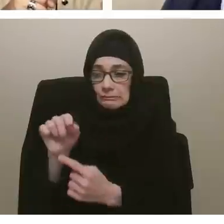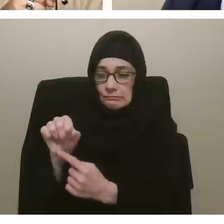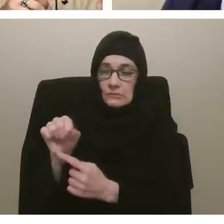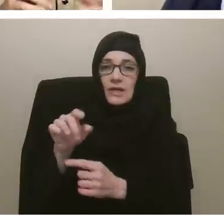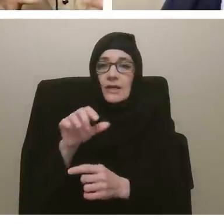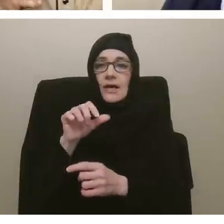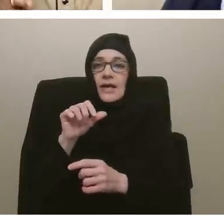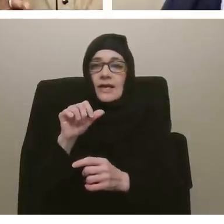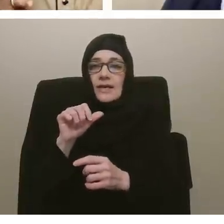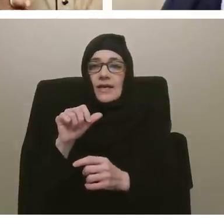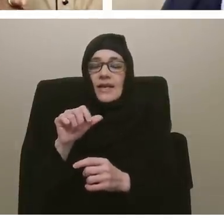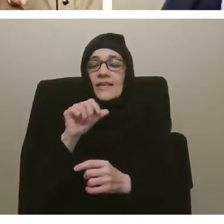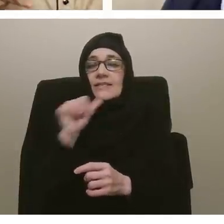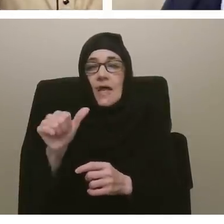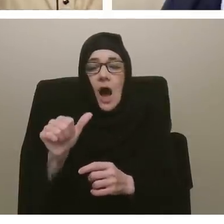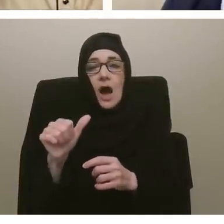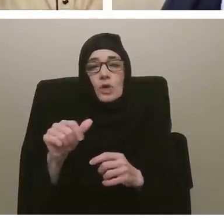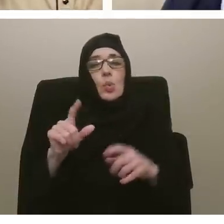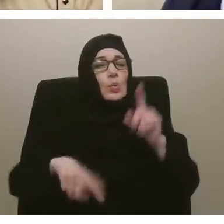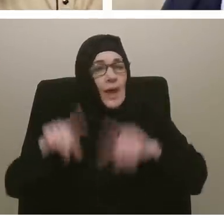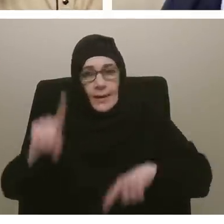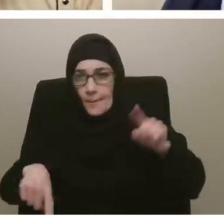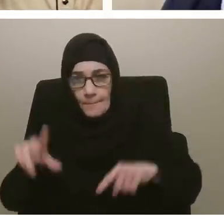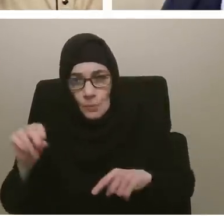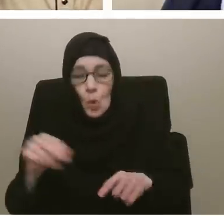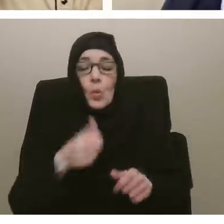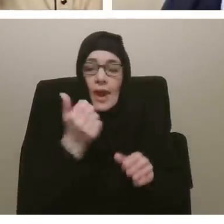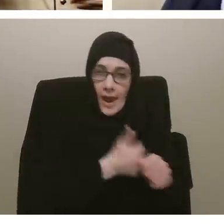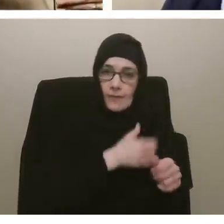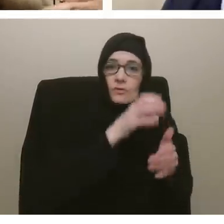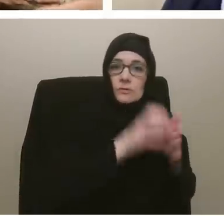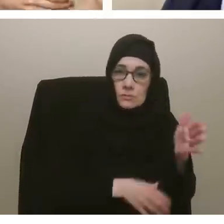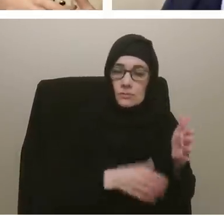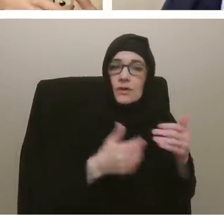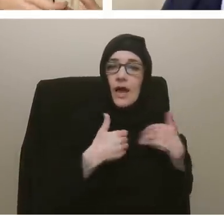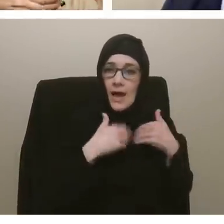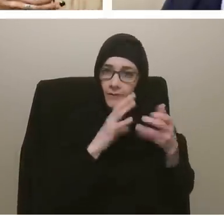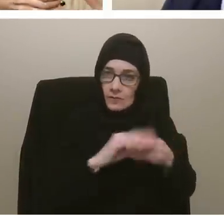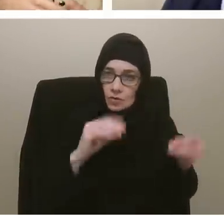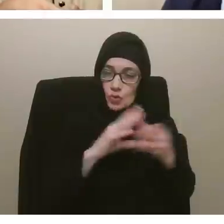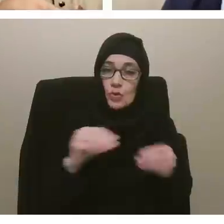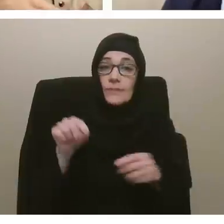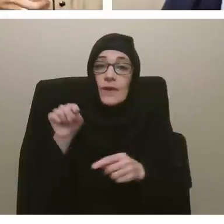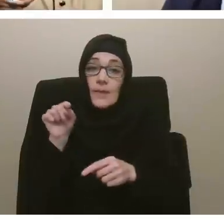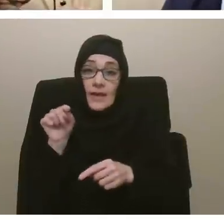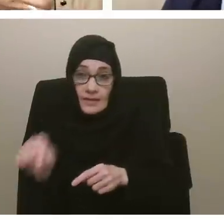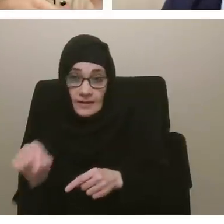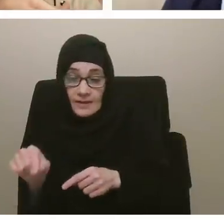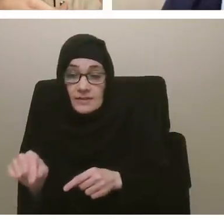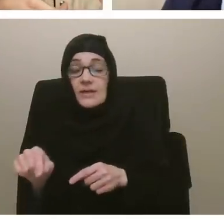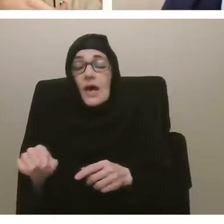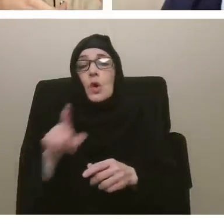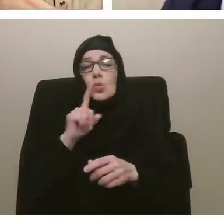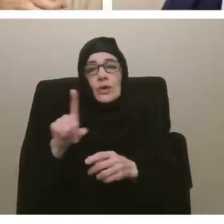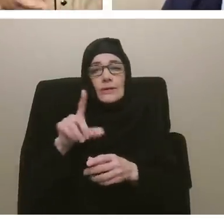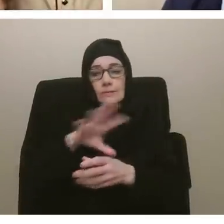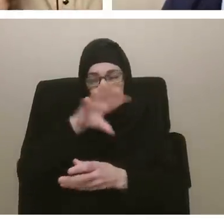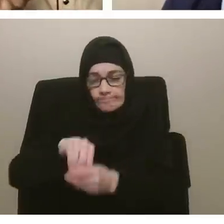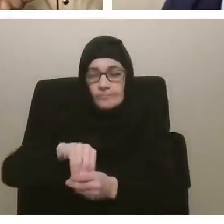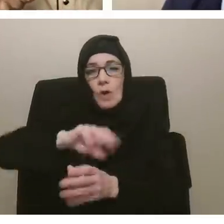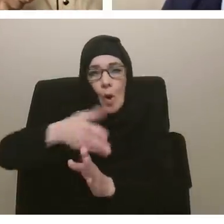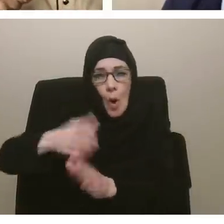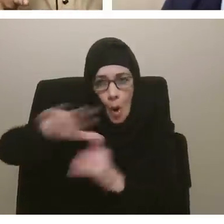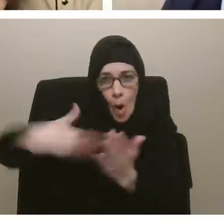story, but Juz Amma basically packs the entire 29 ajza that come before it, the 29 chapters that come before